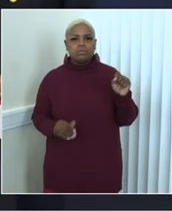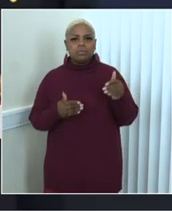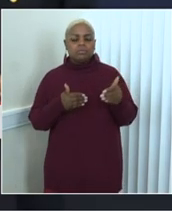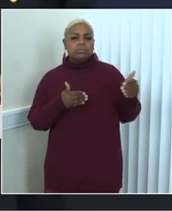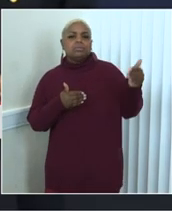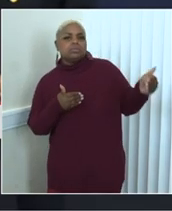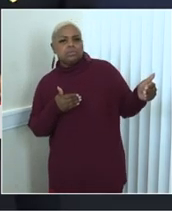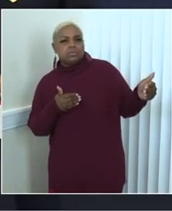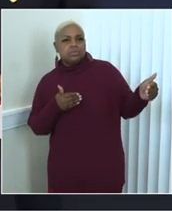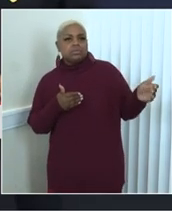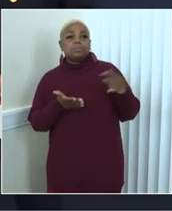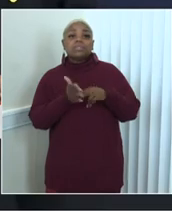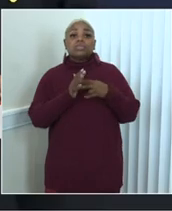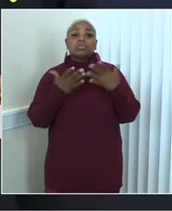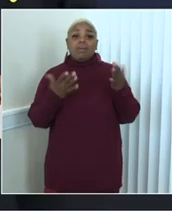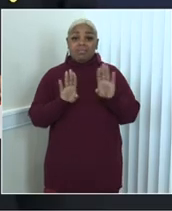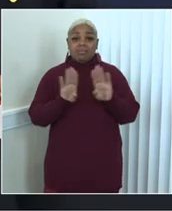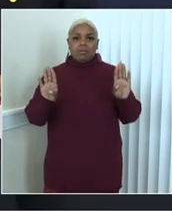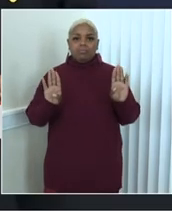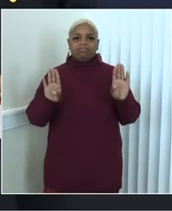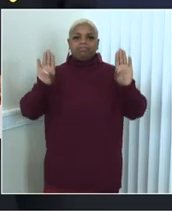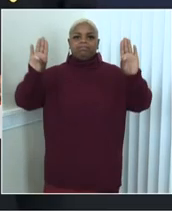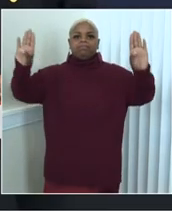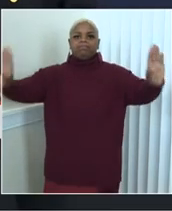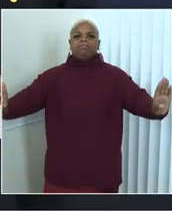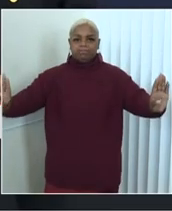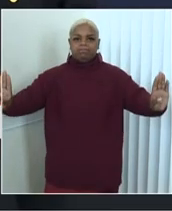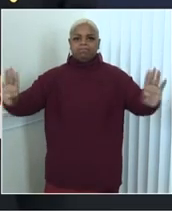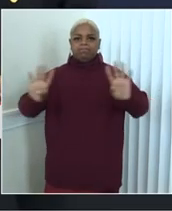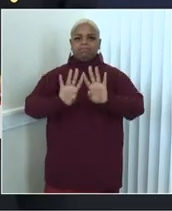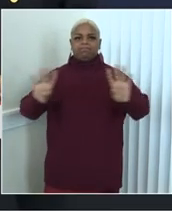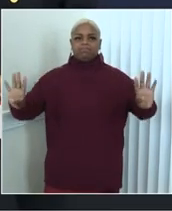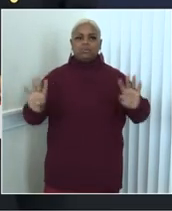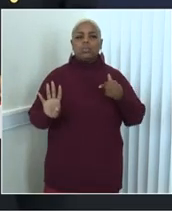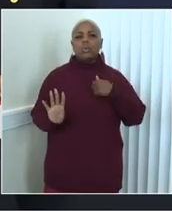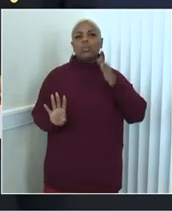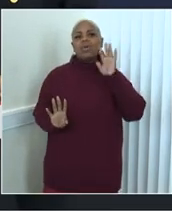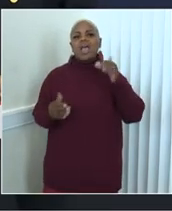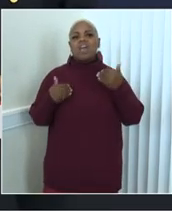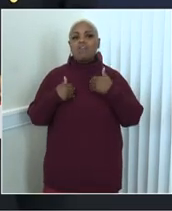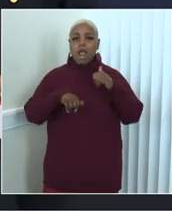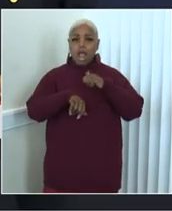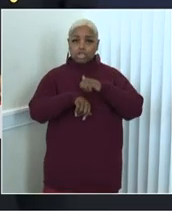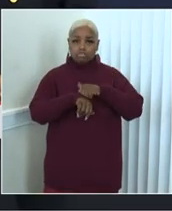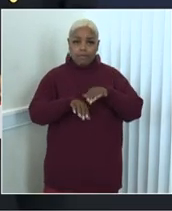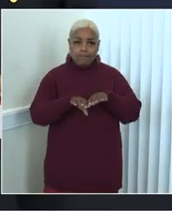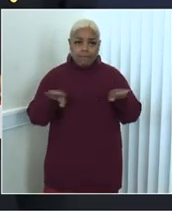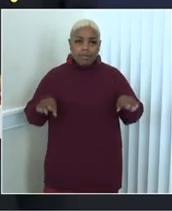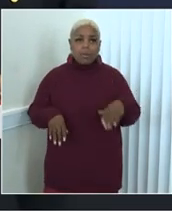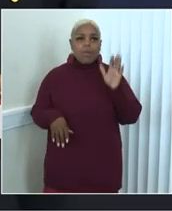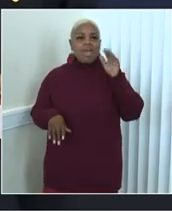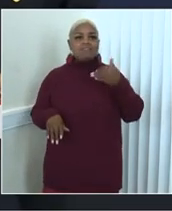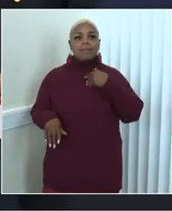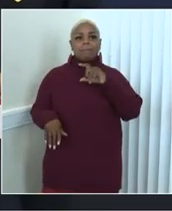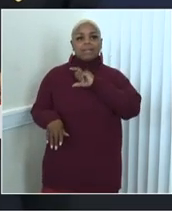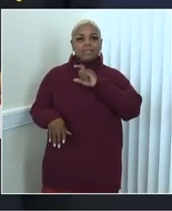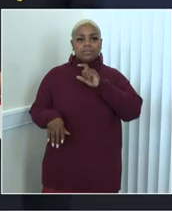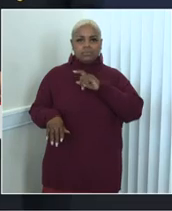see. We'll have hard blocking vehicles and concrete, and then we'll have another block expanded out there with, you'll see police.